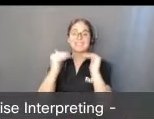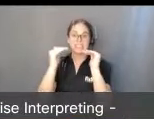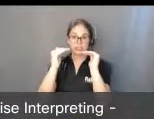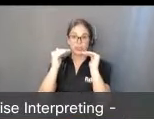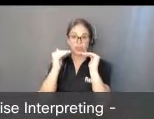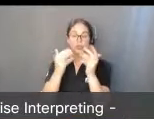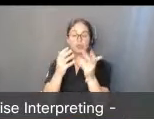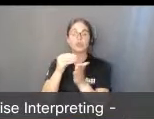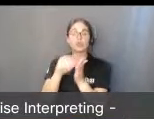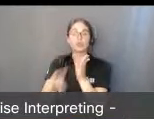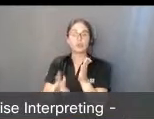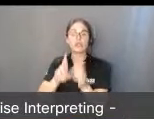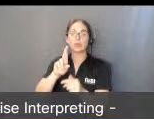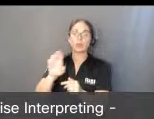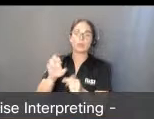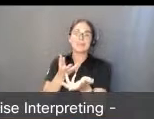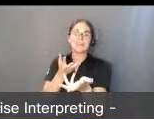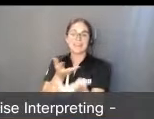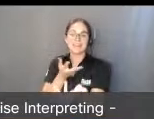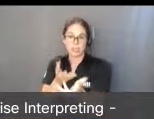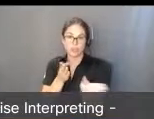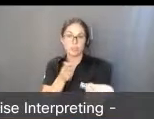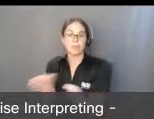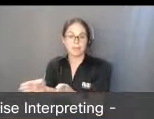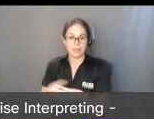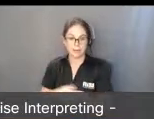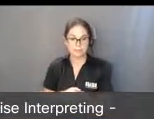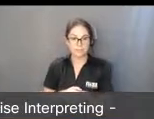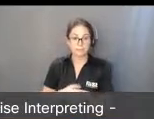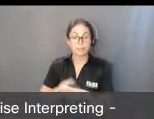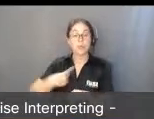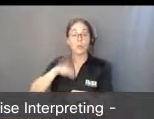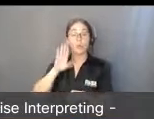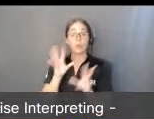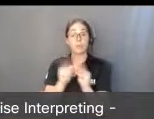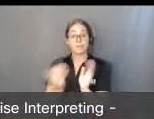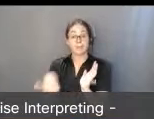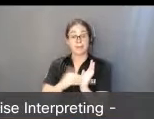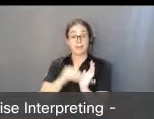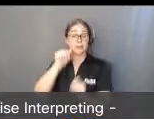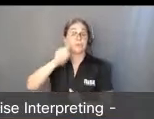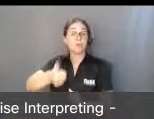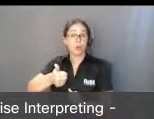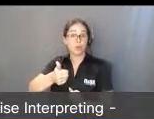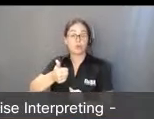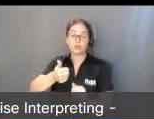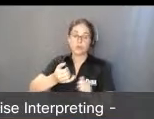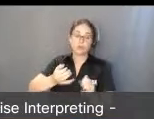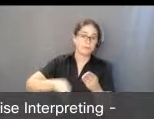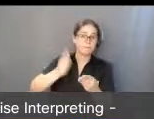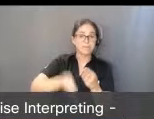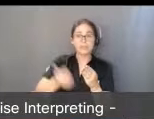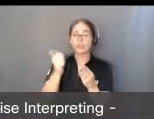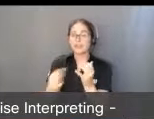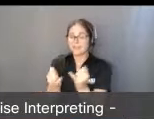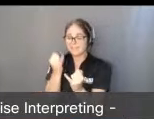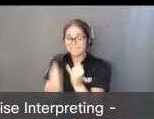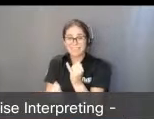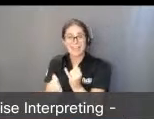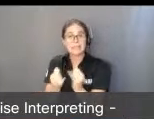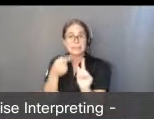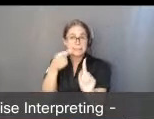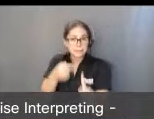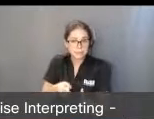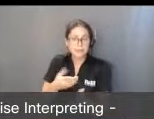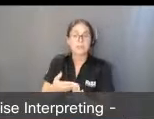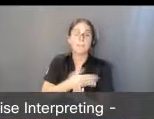well. Our reopening task force core members will reconvene tomorrow to address any final details prior to opening school next week, and will